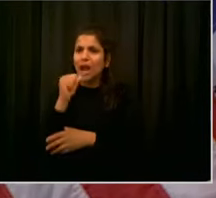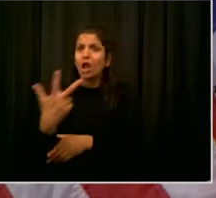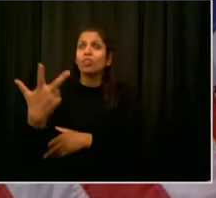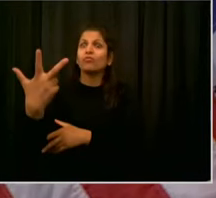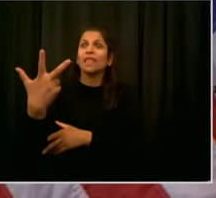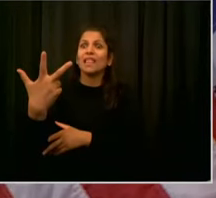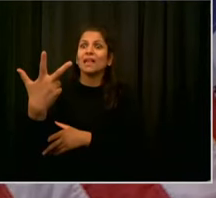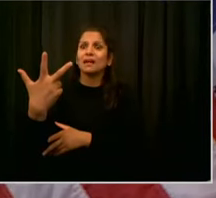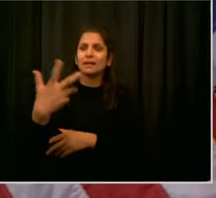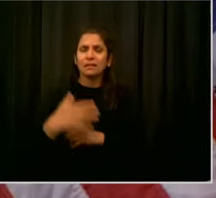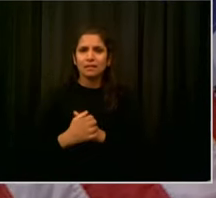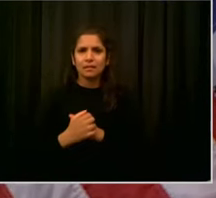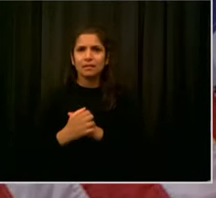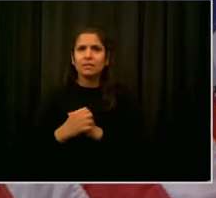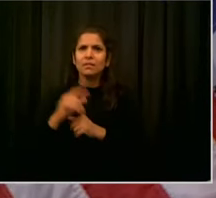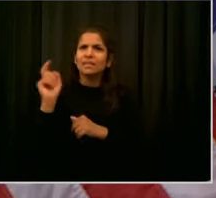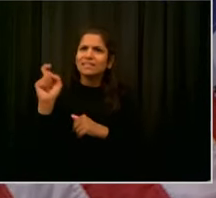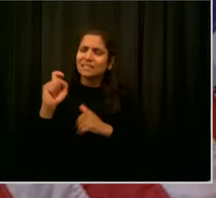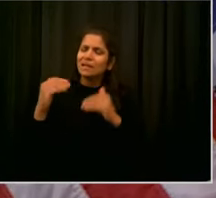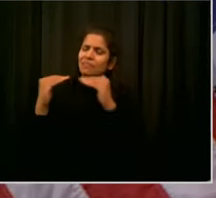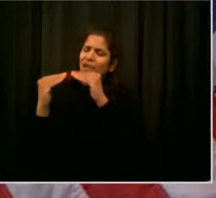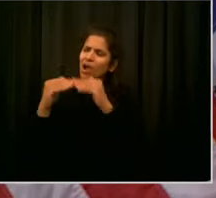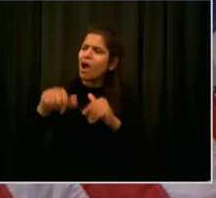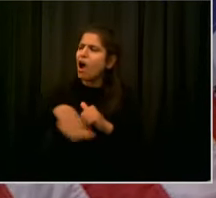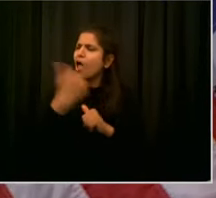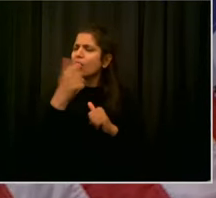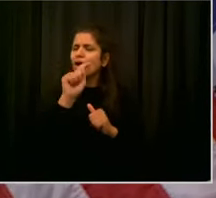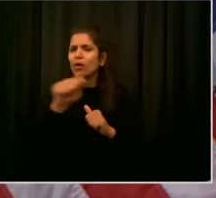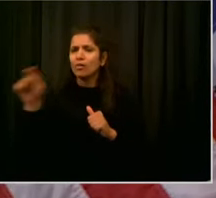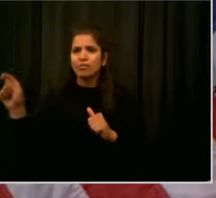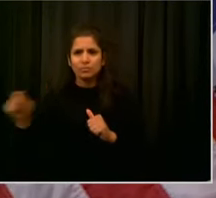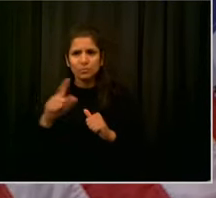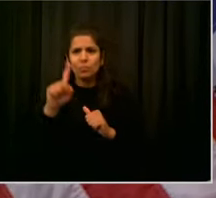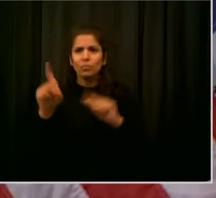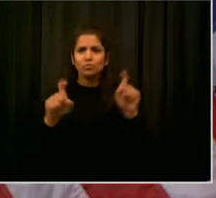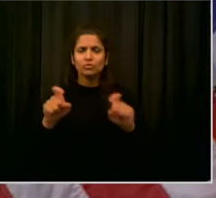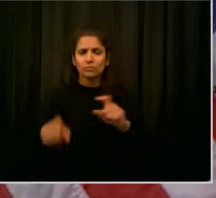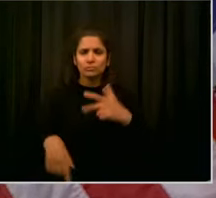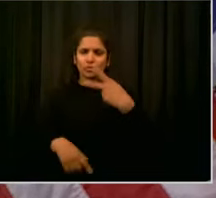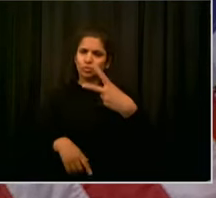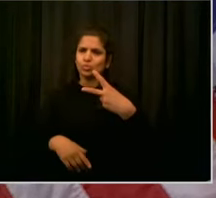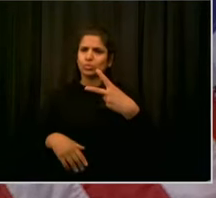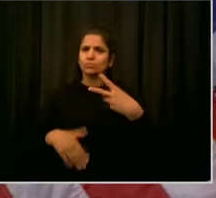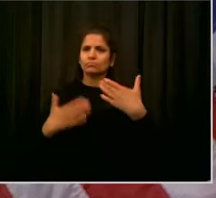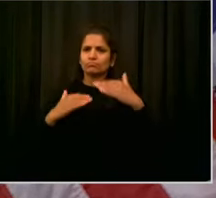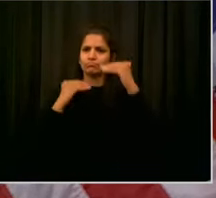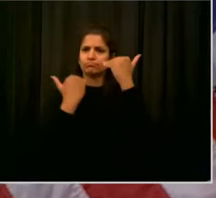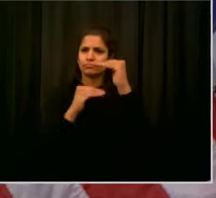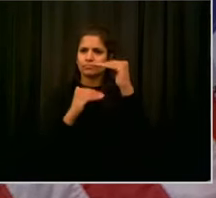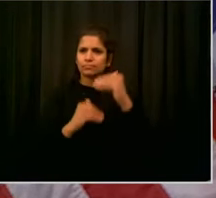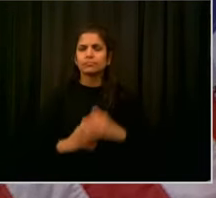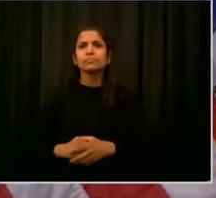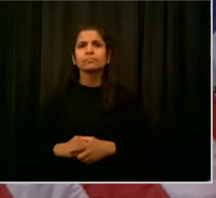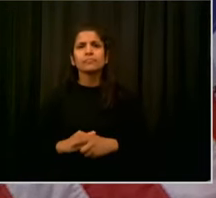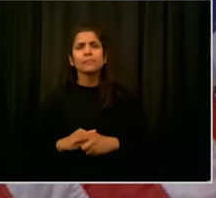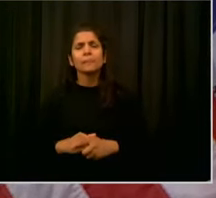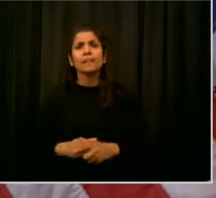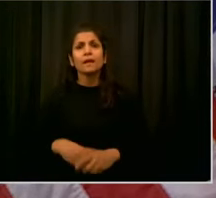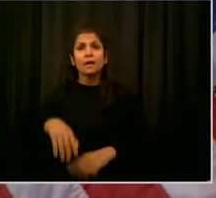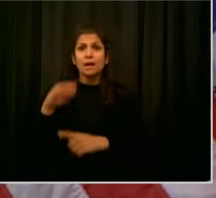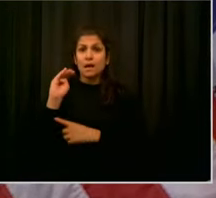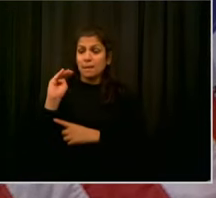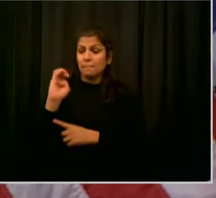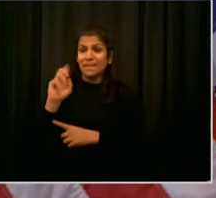all of us need to get back to work, which we are doing nonstop here. No journalist should ever be detained, ever.